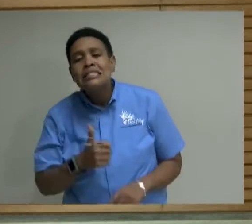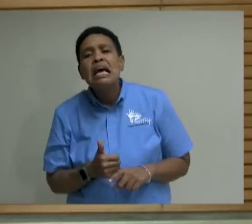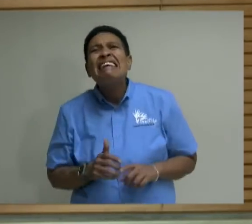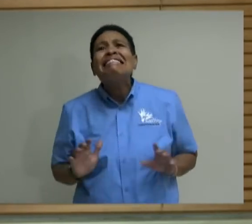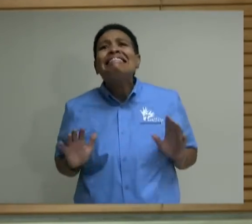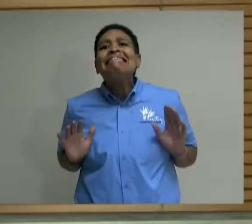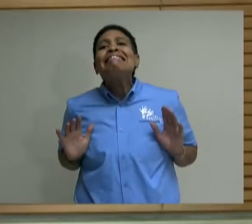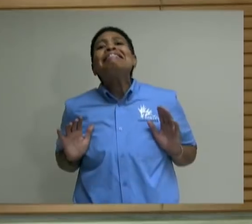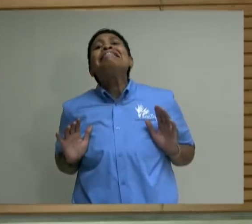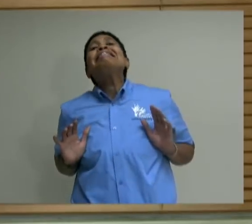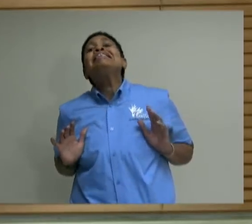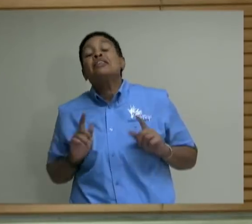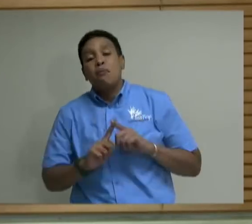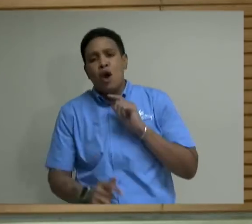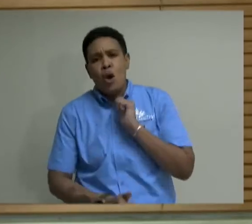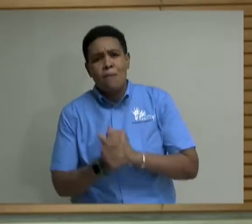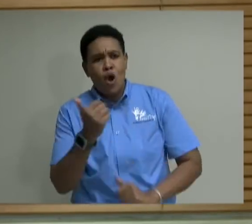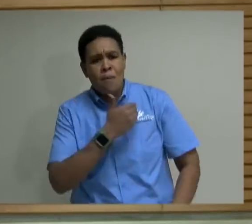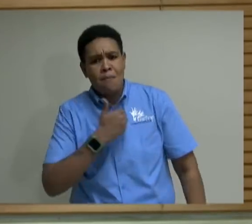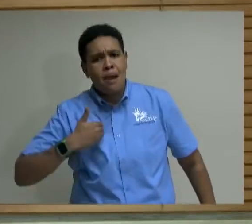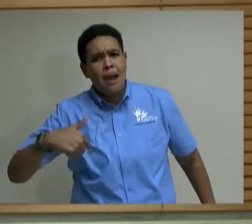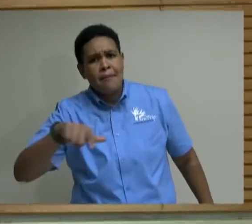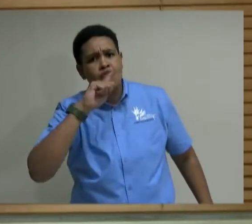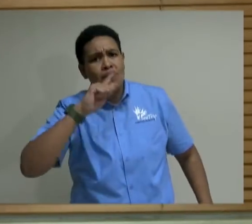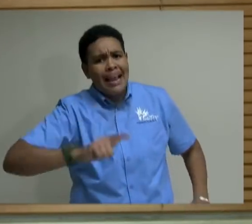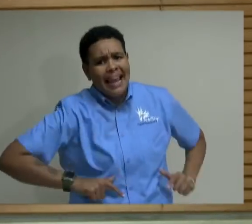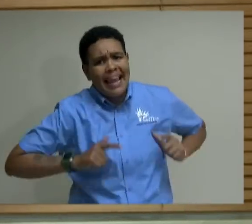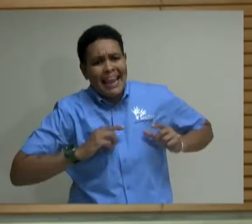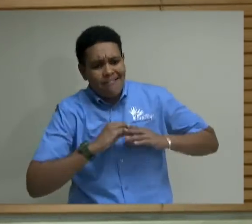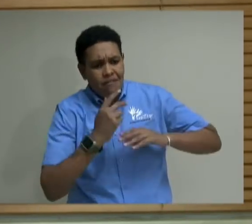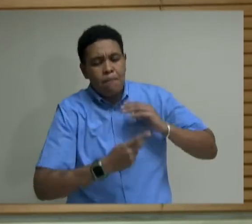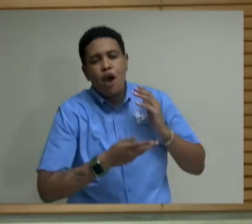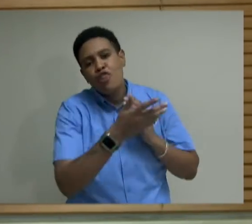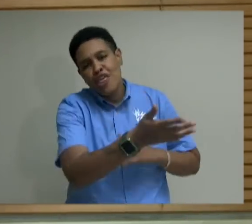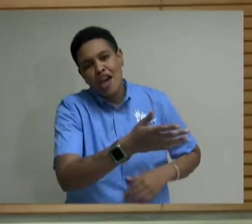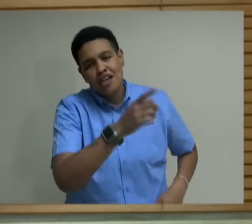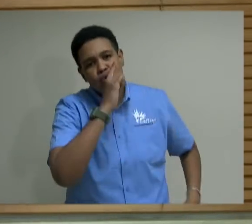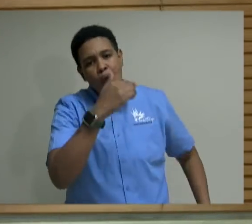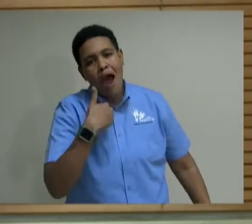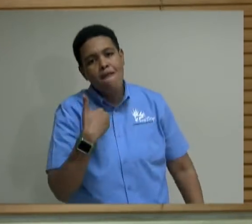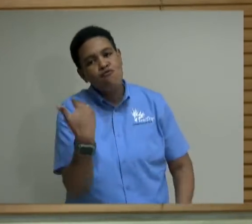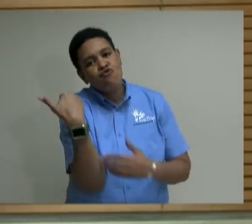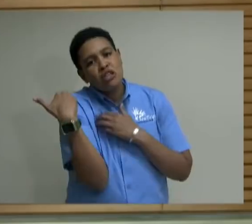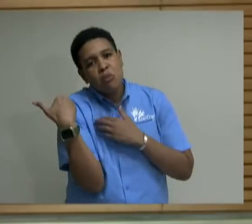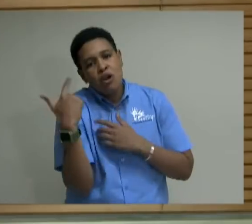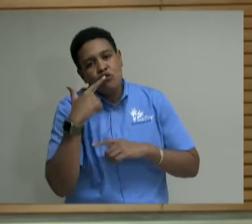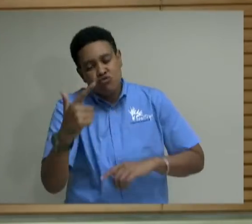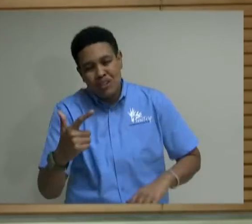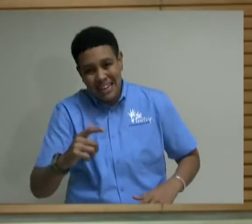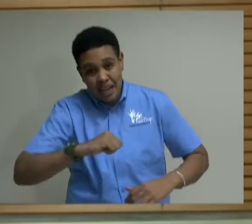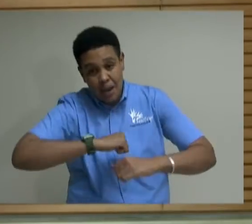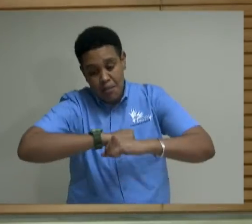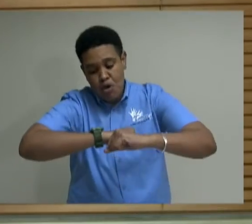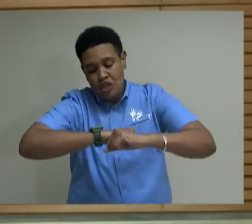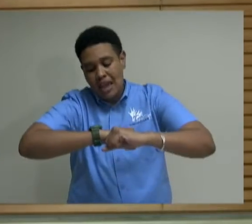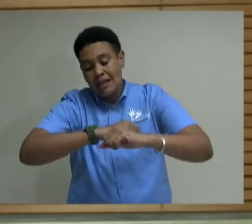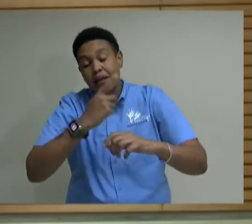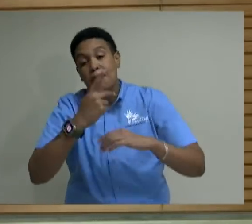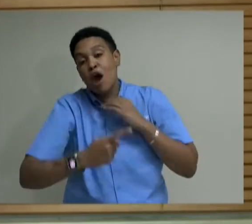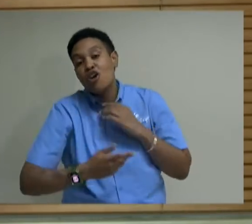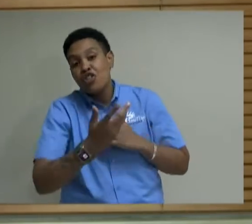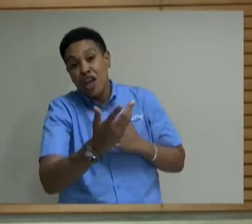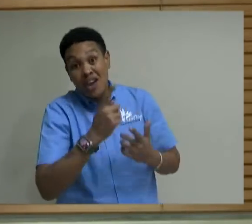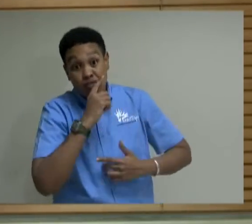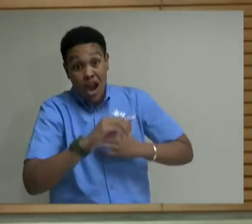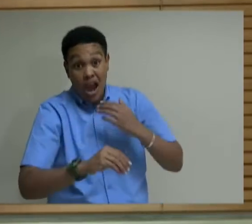up, but most members, most of the members live in the parish, Minister, so they have a duty to protect the parish, and